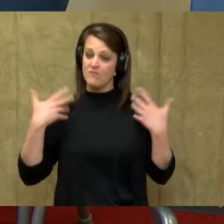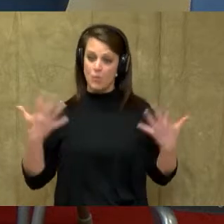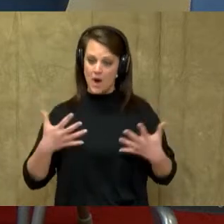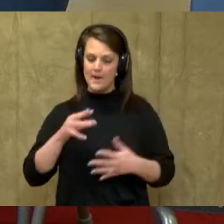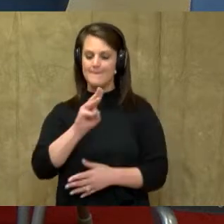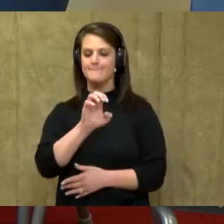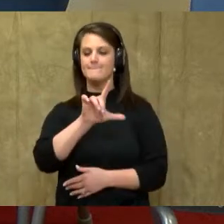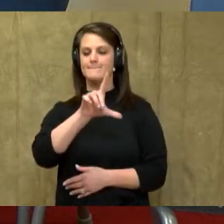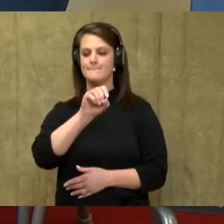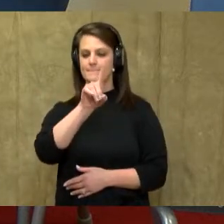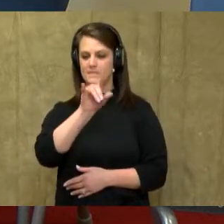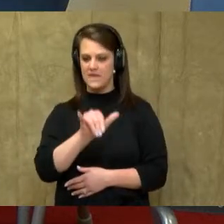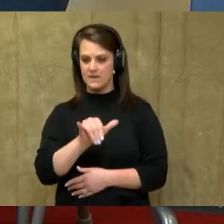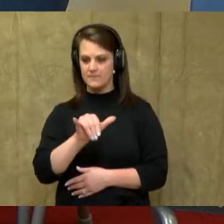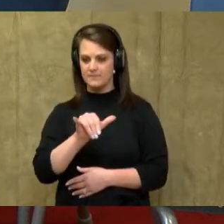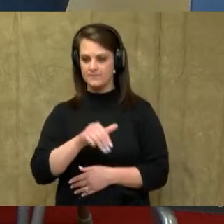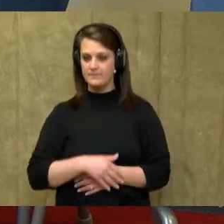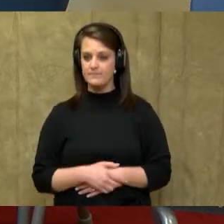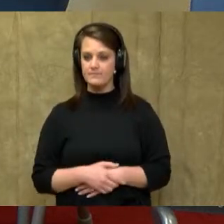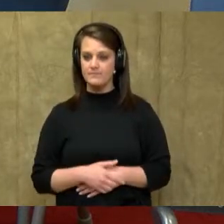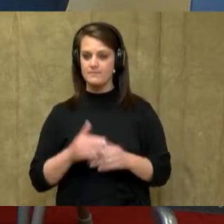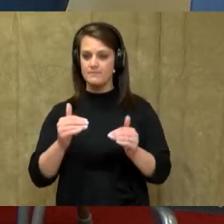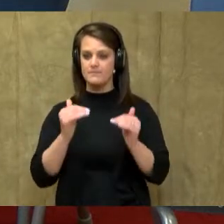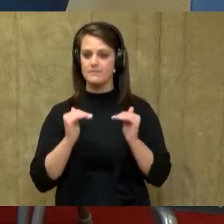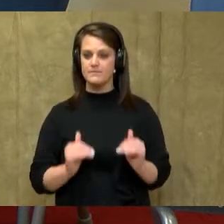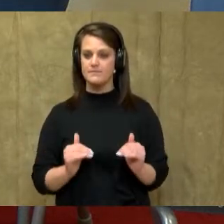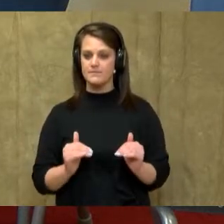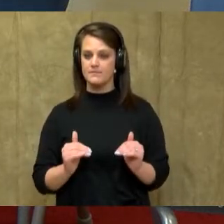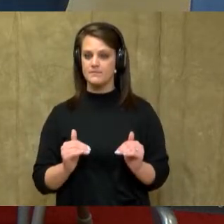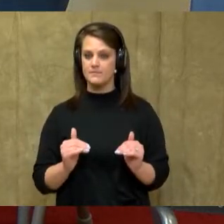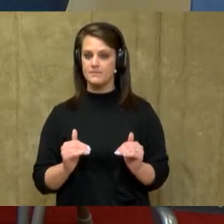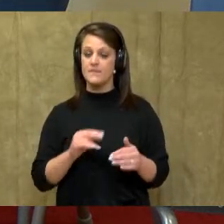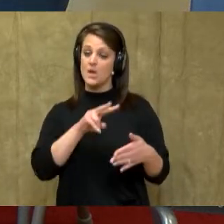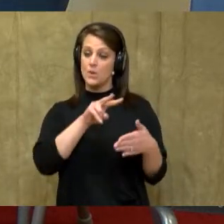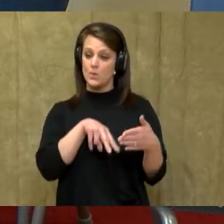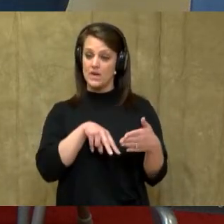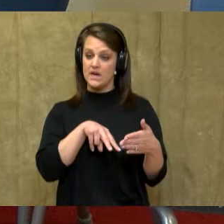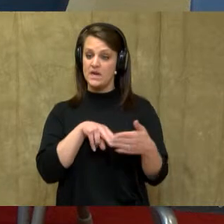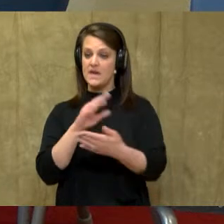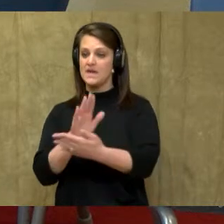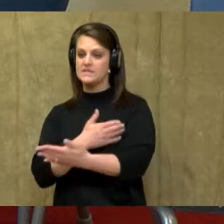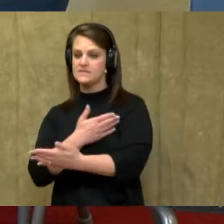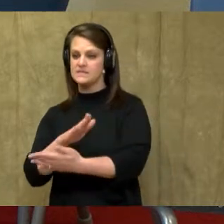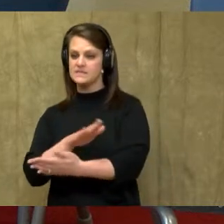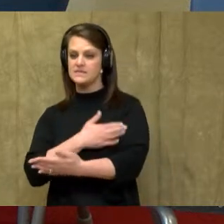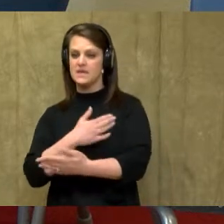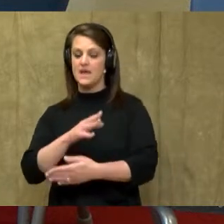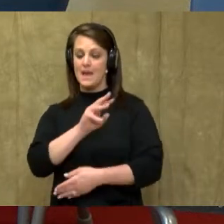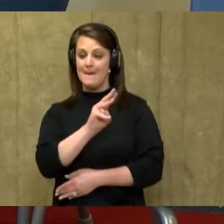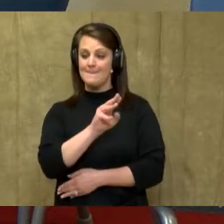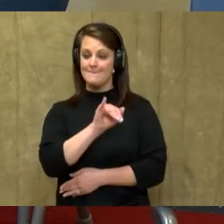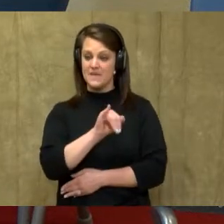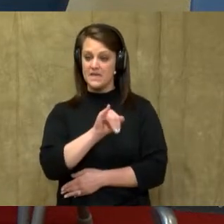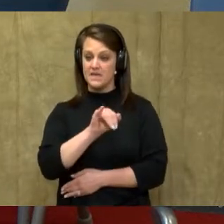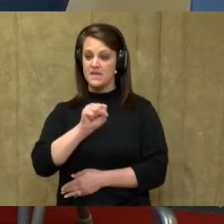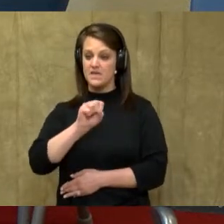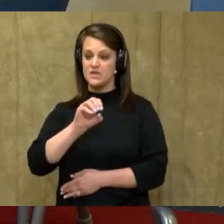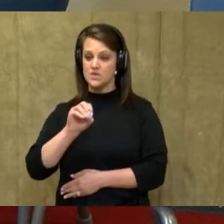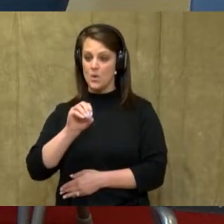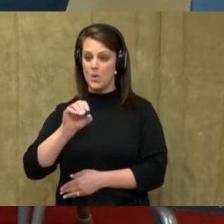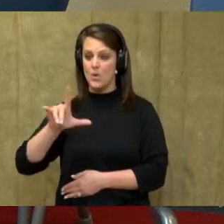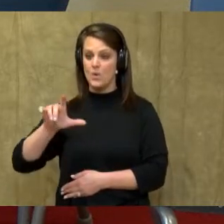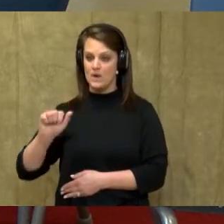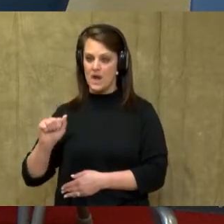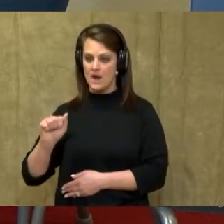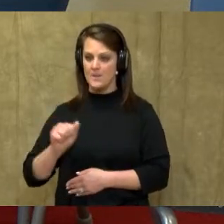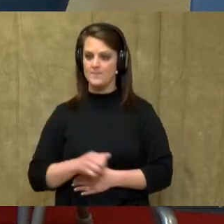melody. And after that, we learned to read and sing mi, so, and la on the